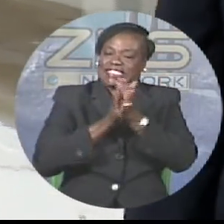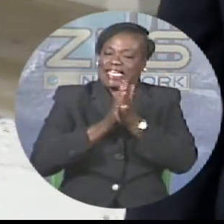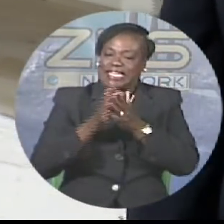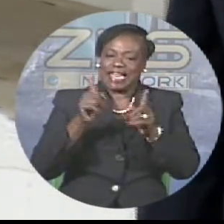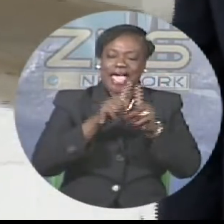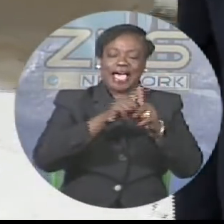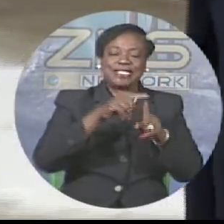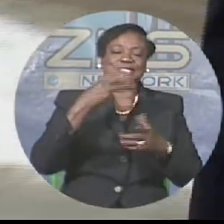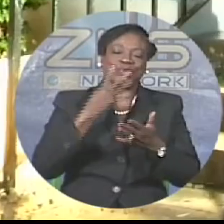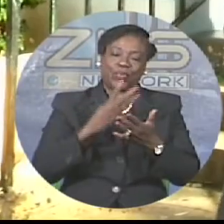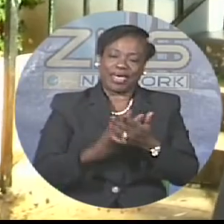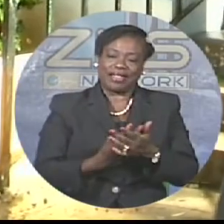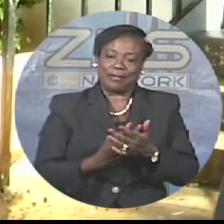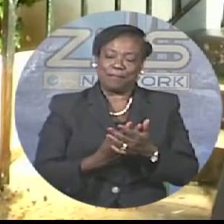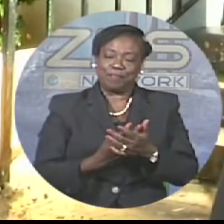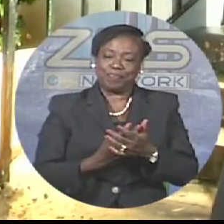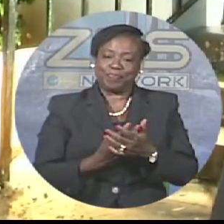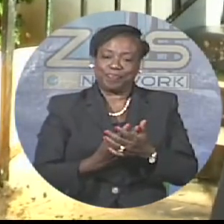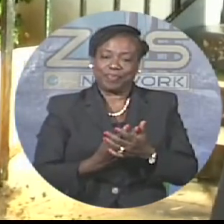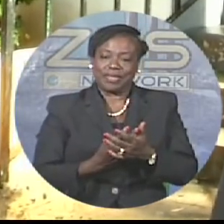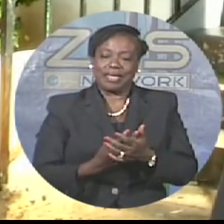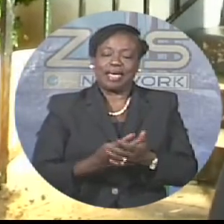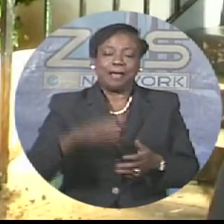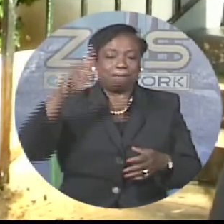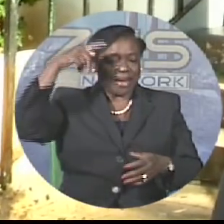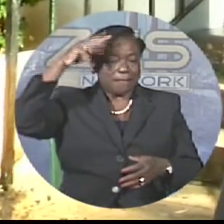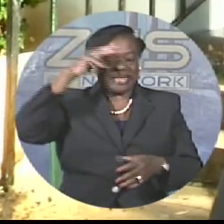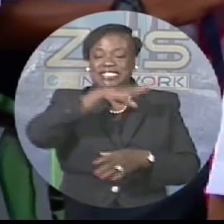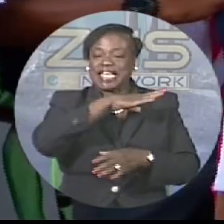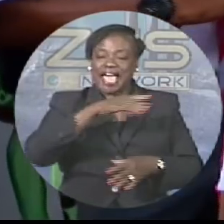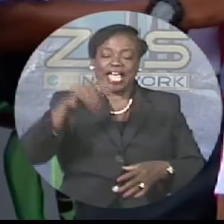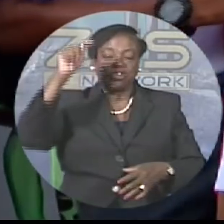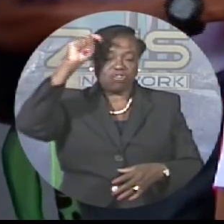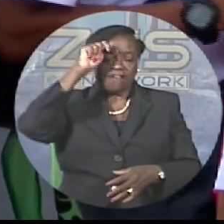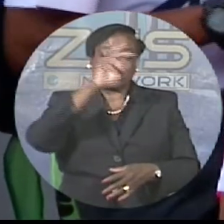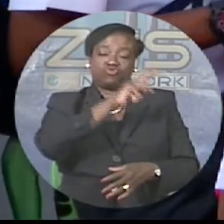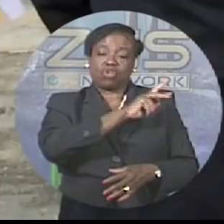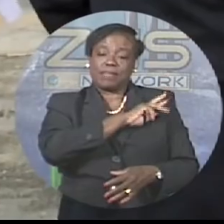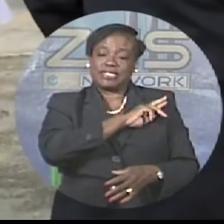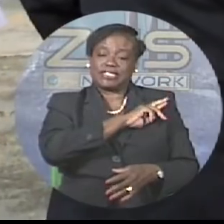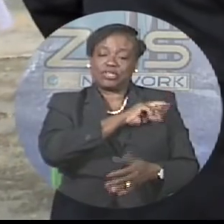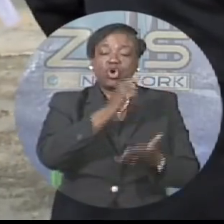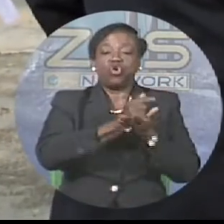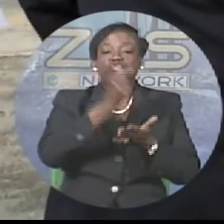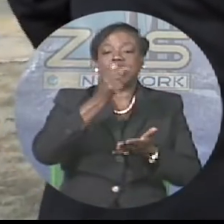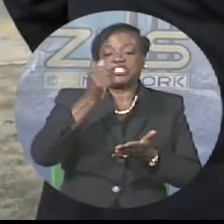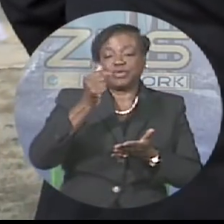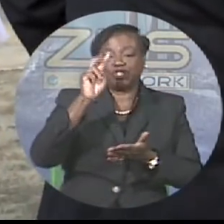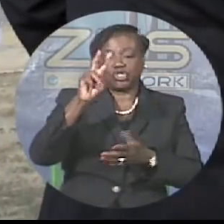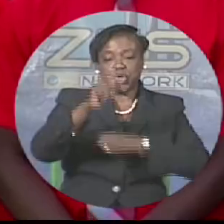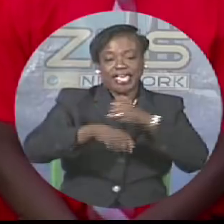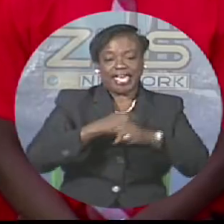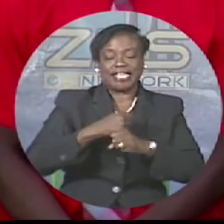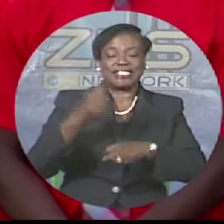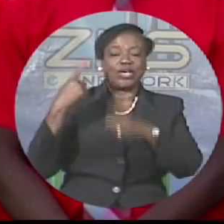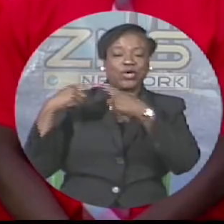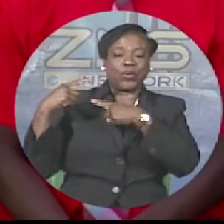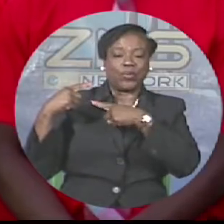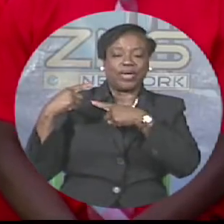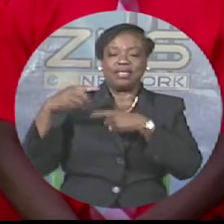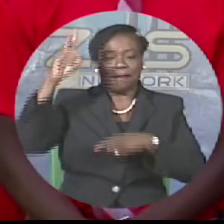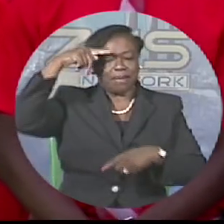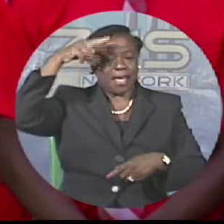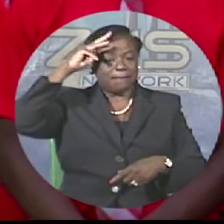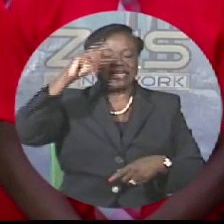Grantstown, Travis Robinson, who just graduated from C.R. Walker 2 years ago, rendered these words of advice to the students. Always